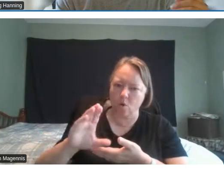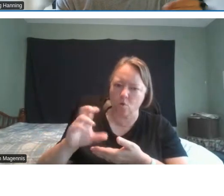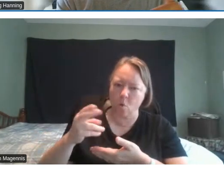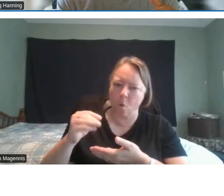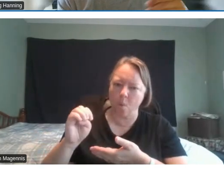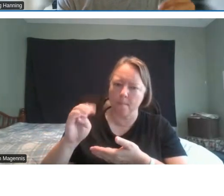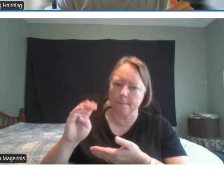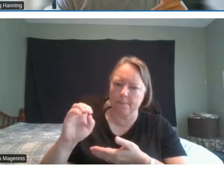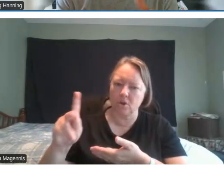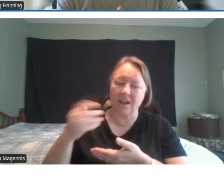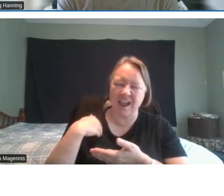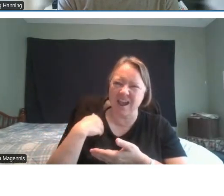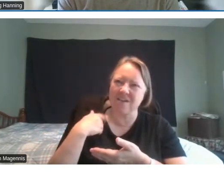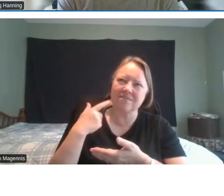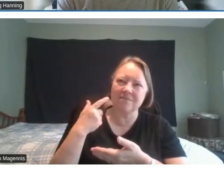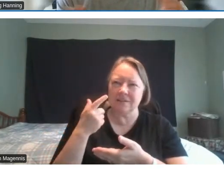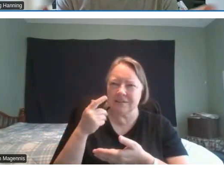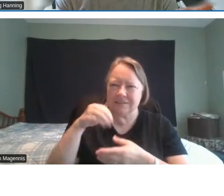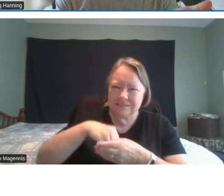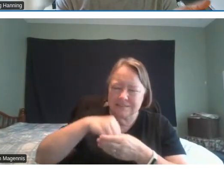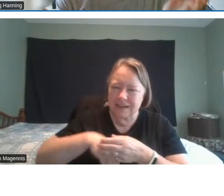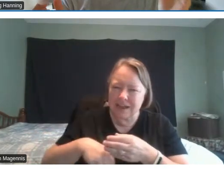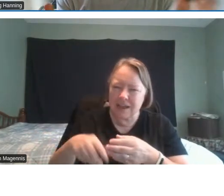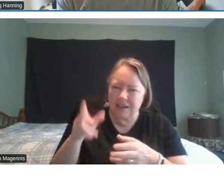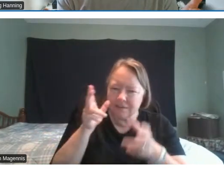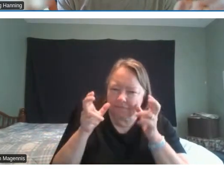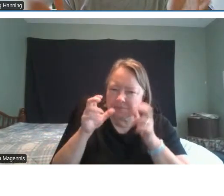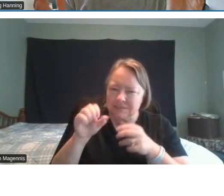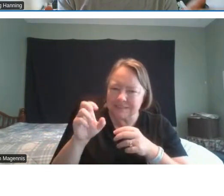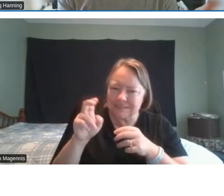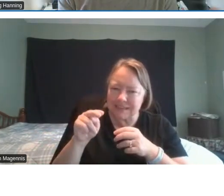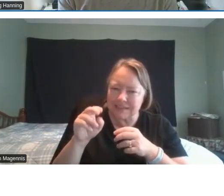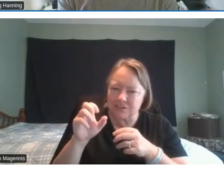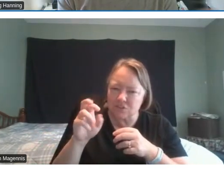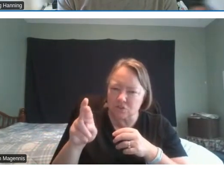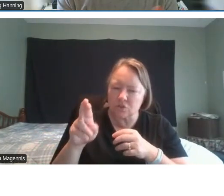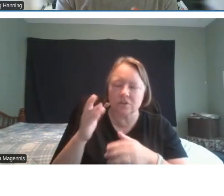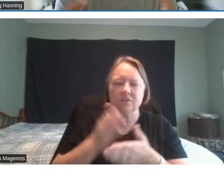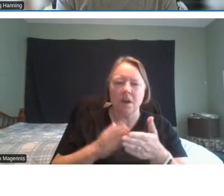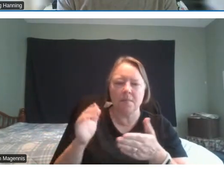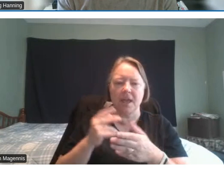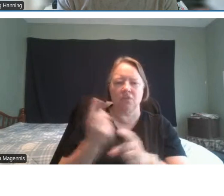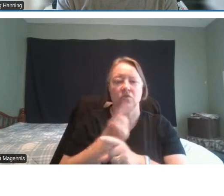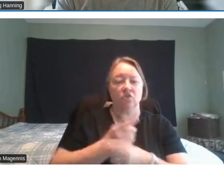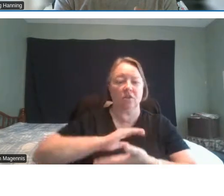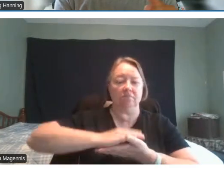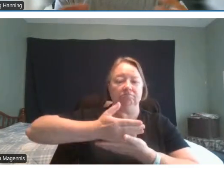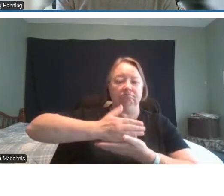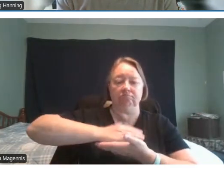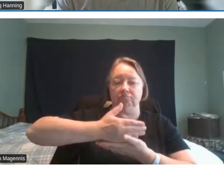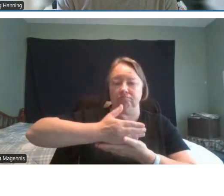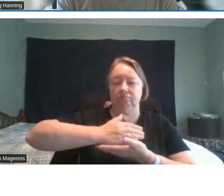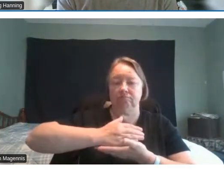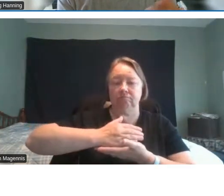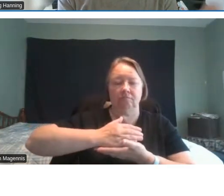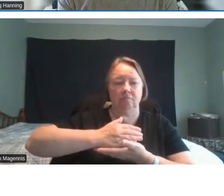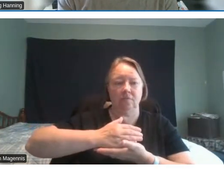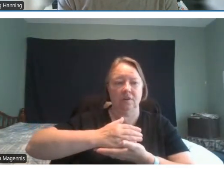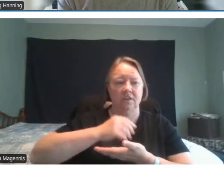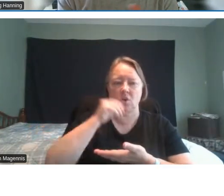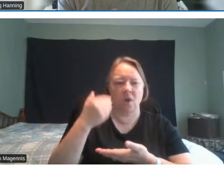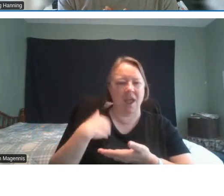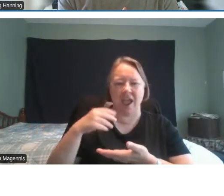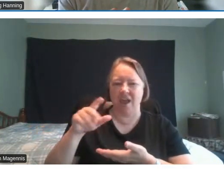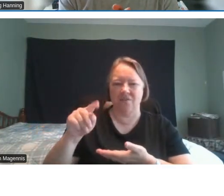different amount of sensors inside of them. Some of them are much more like traditional laptops where they don't have tilt sensors,